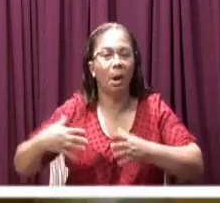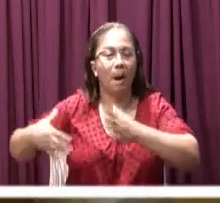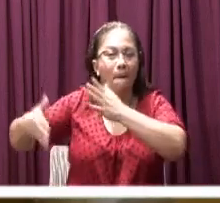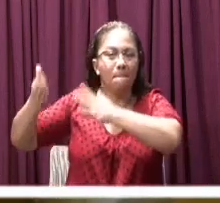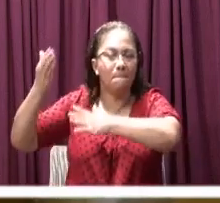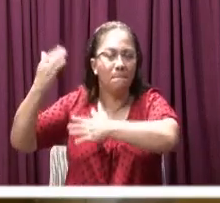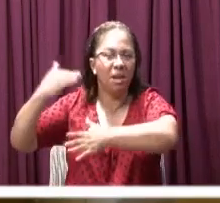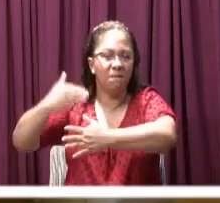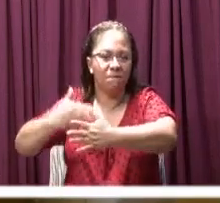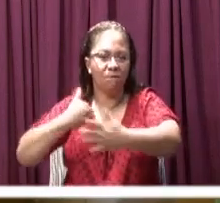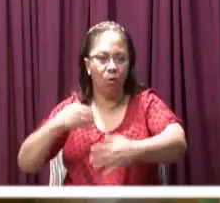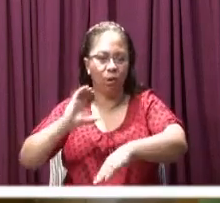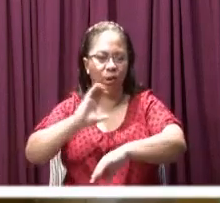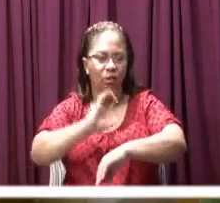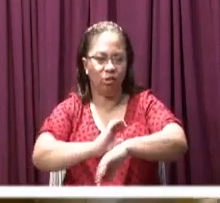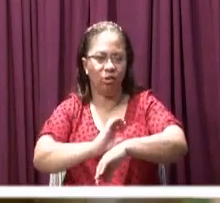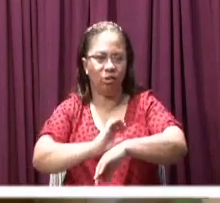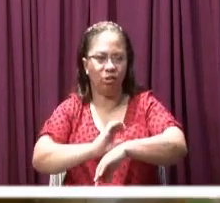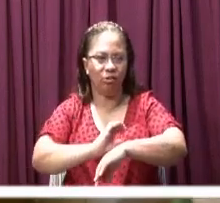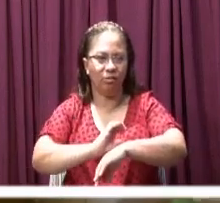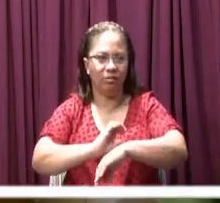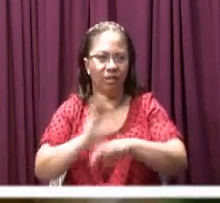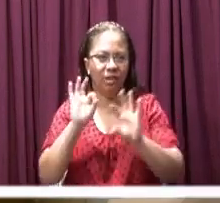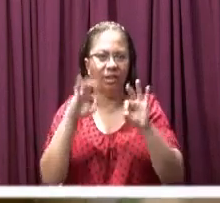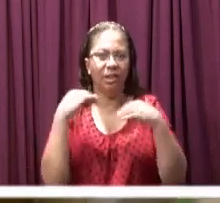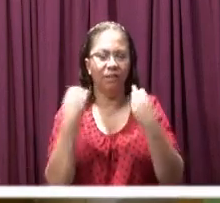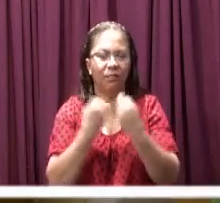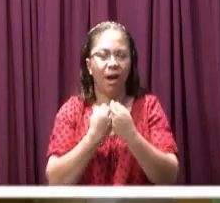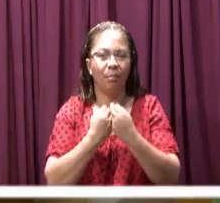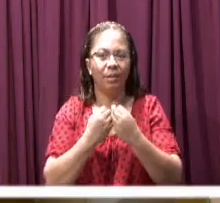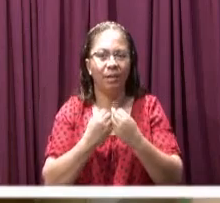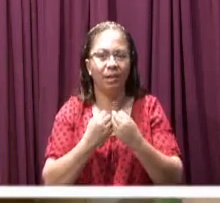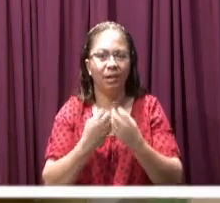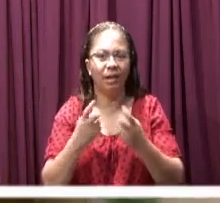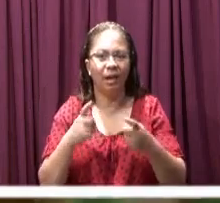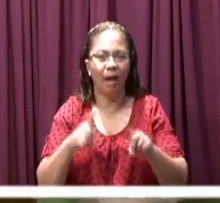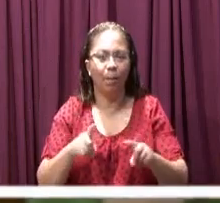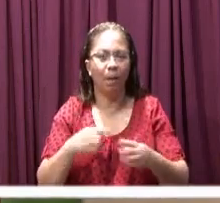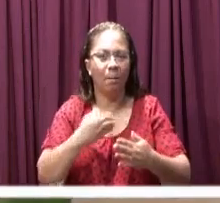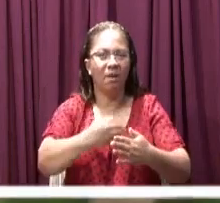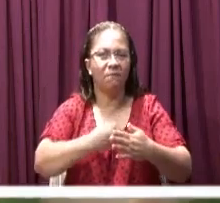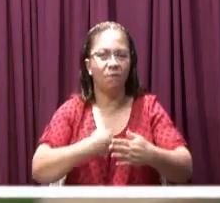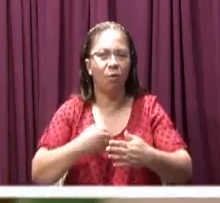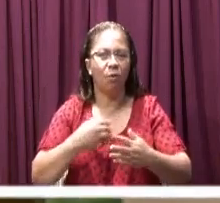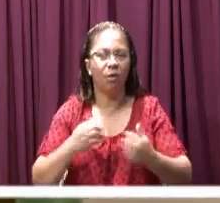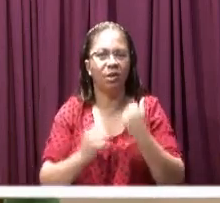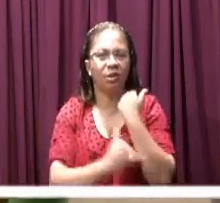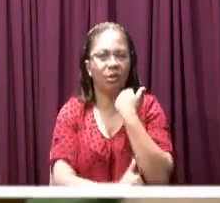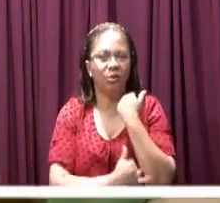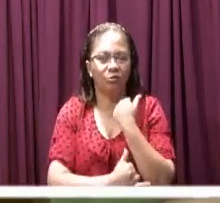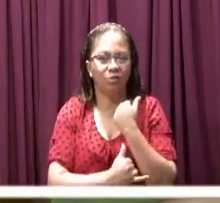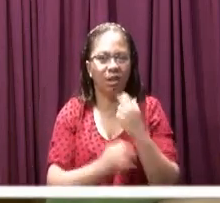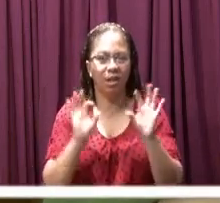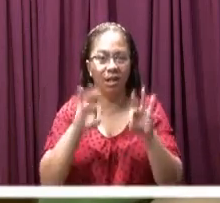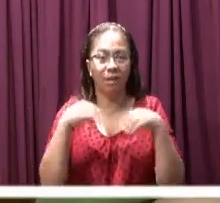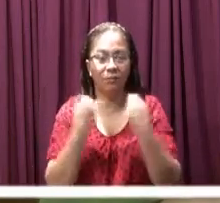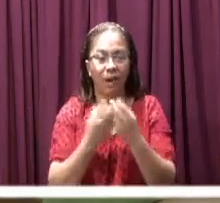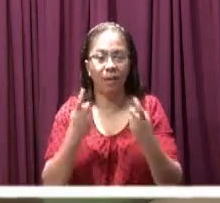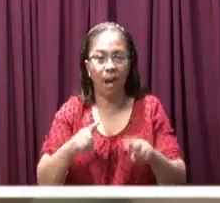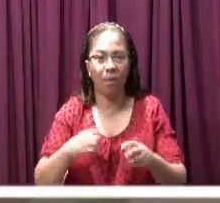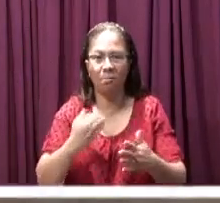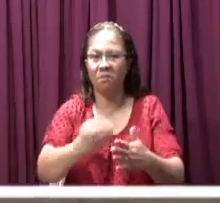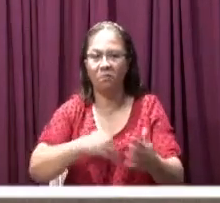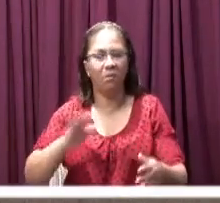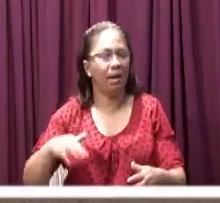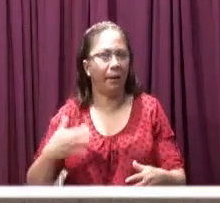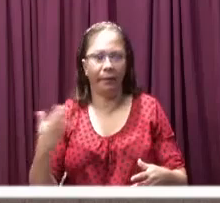church, and the family existed before the state, and the family existed before any other institution. And in that